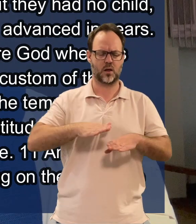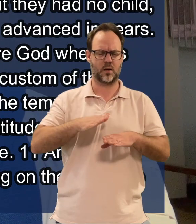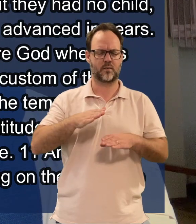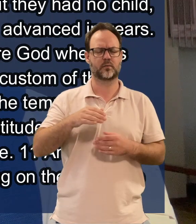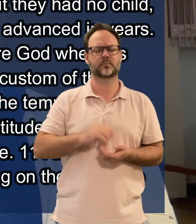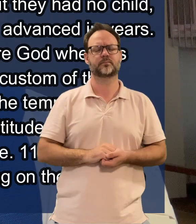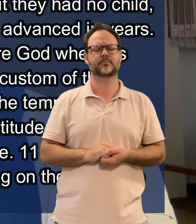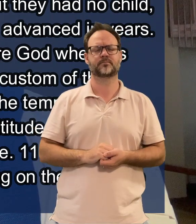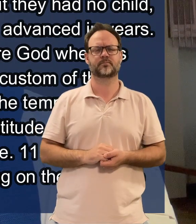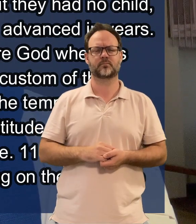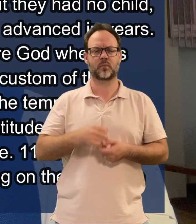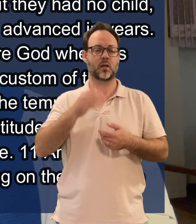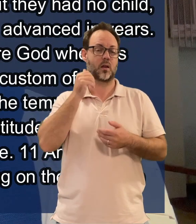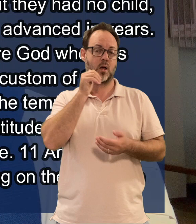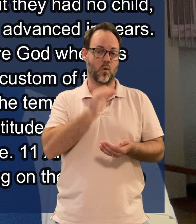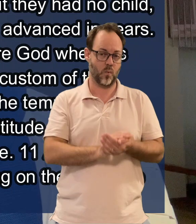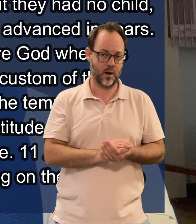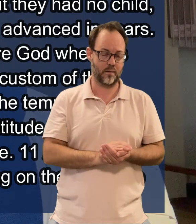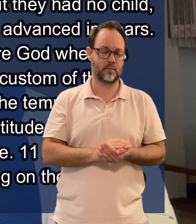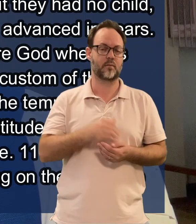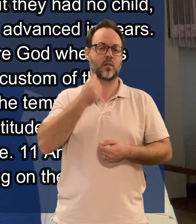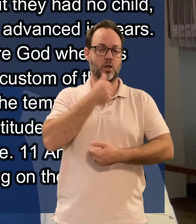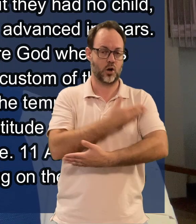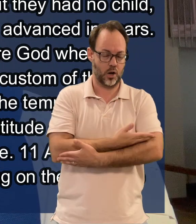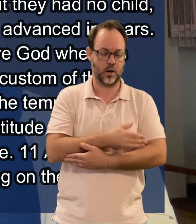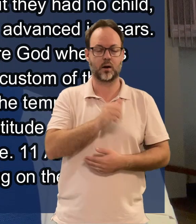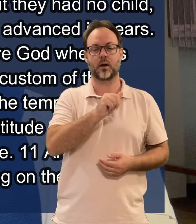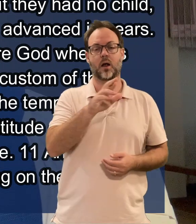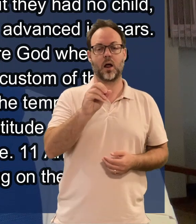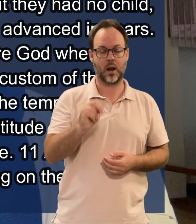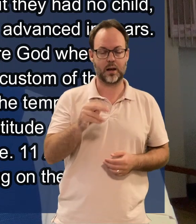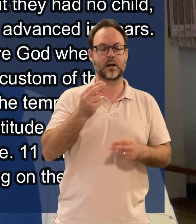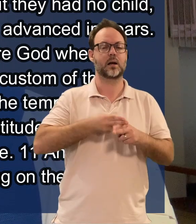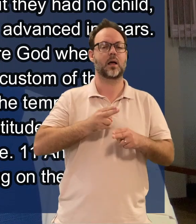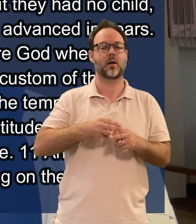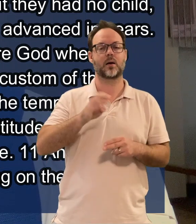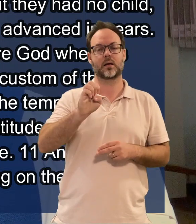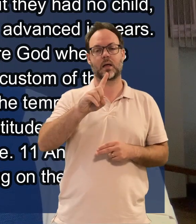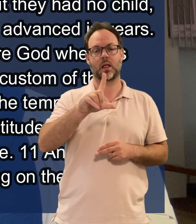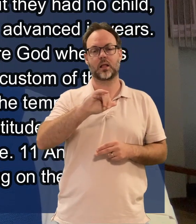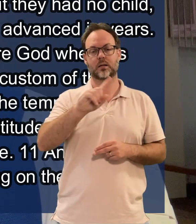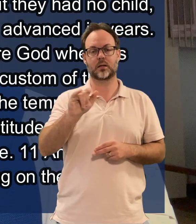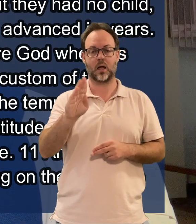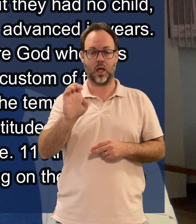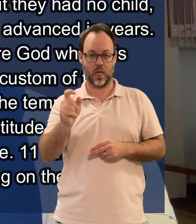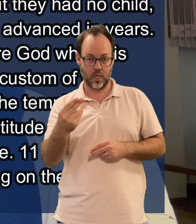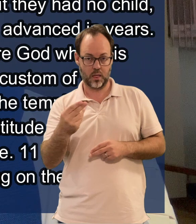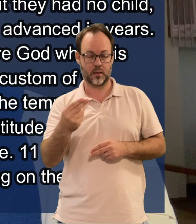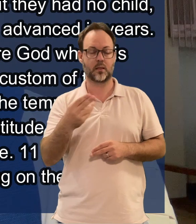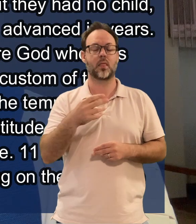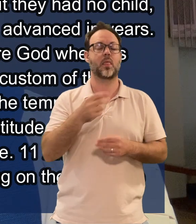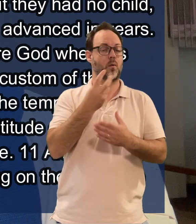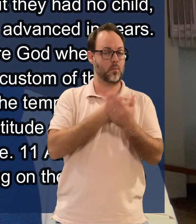Abijah, and he had a wife from the daughters of Aaron, and her name was Elizabeth. And they were both righteous